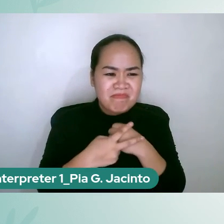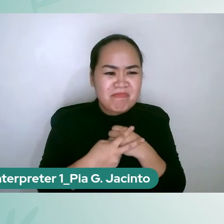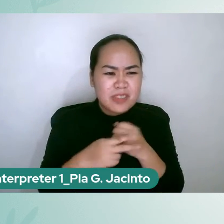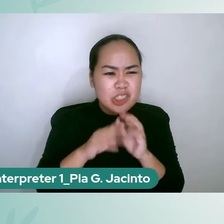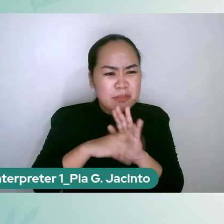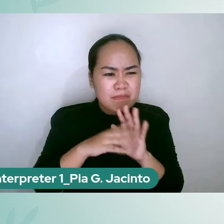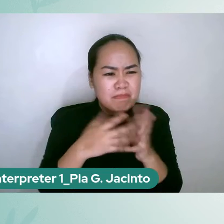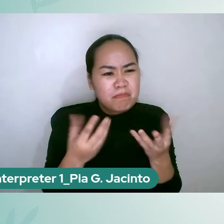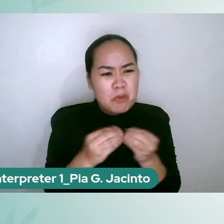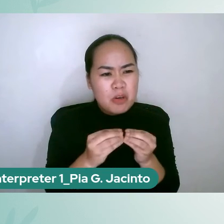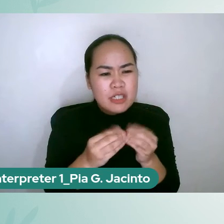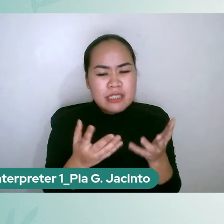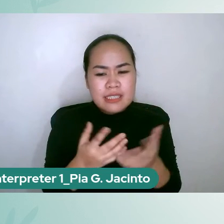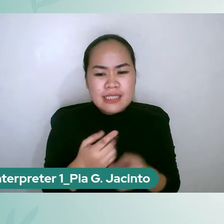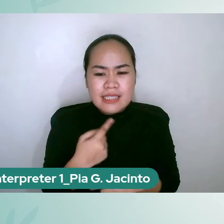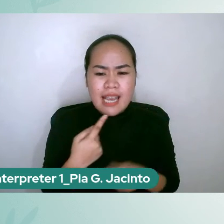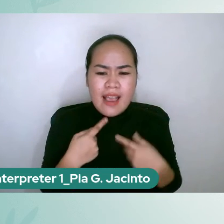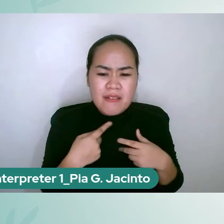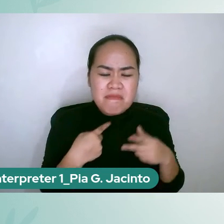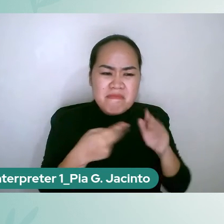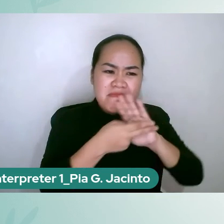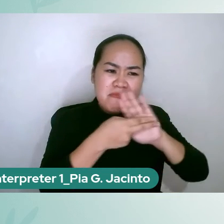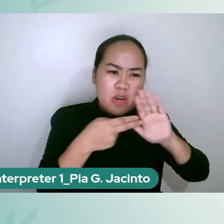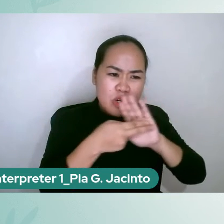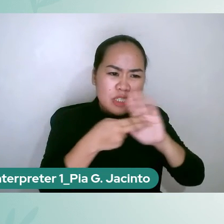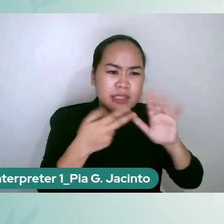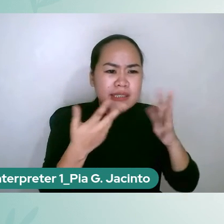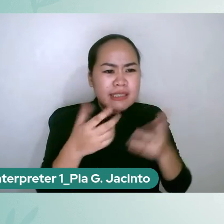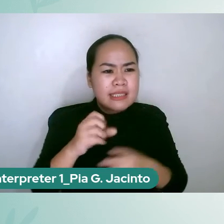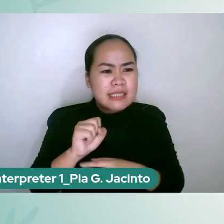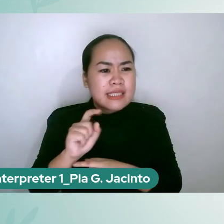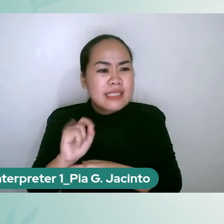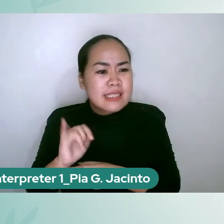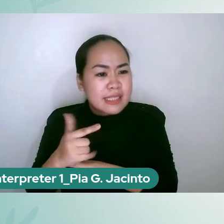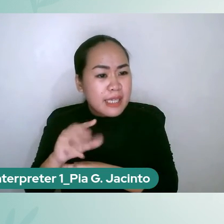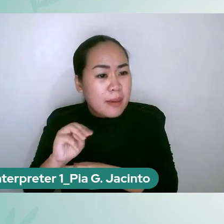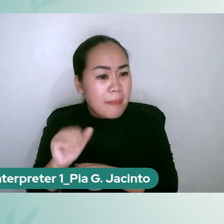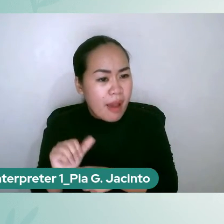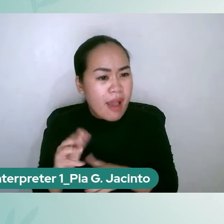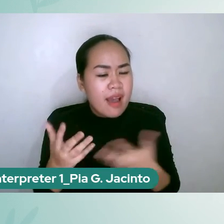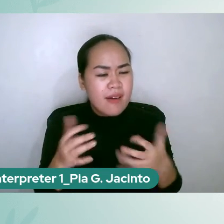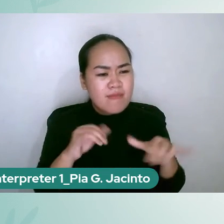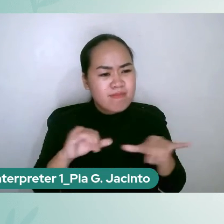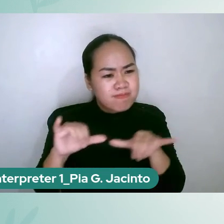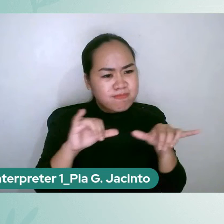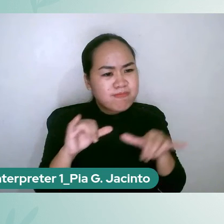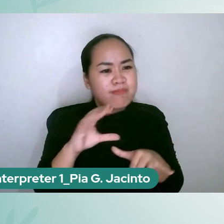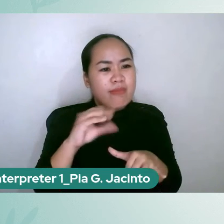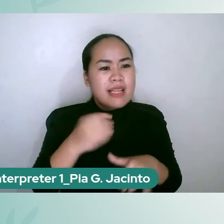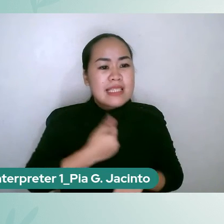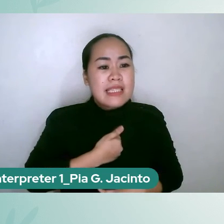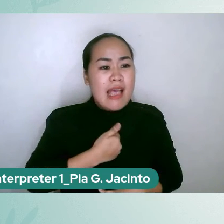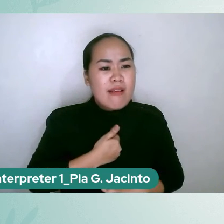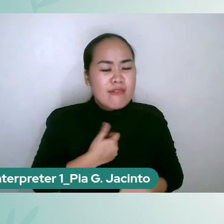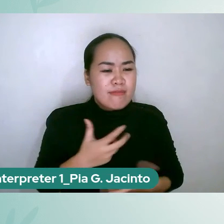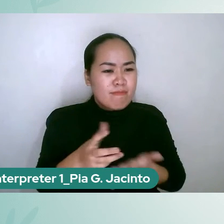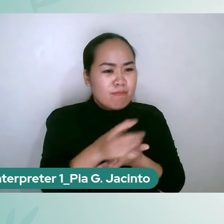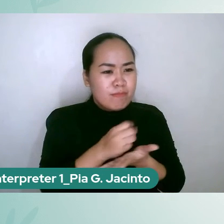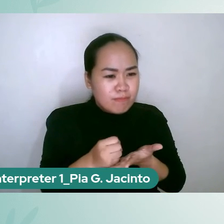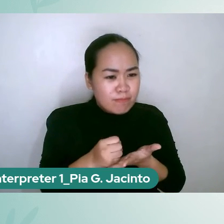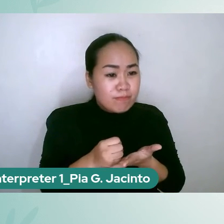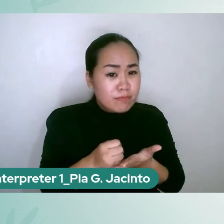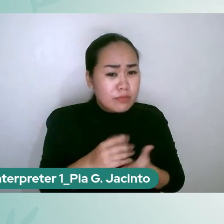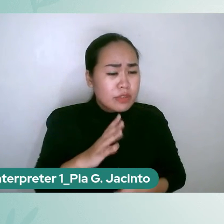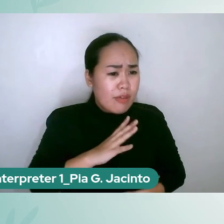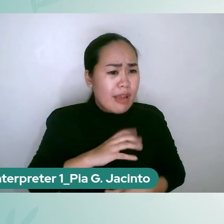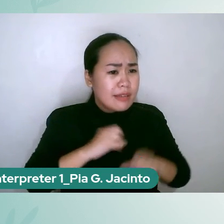addressing stigma and discrimination and skepticism of self-collection. So it is recommended that women will be